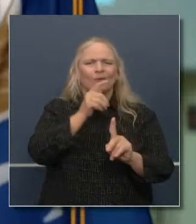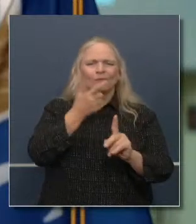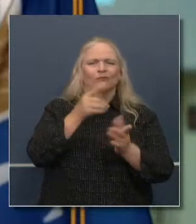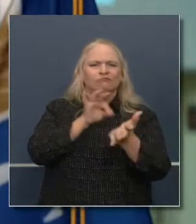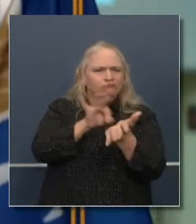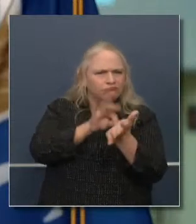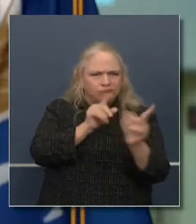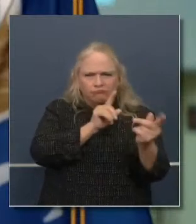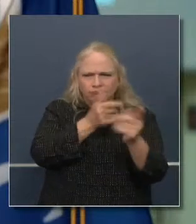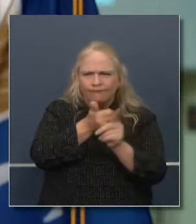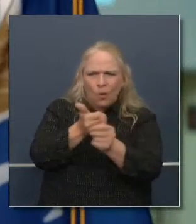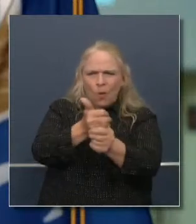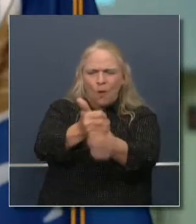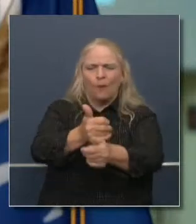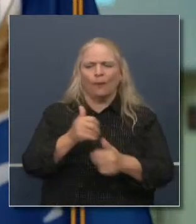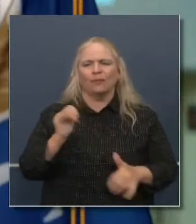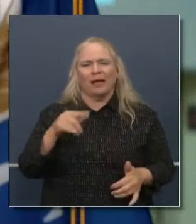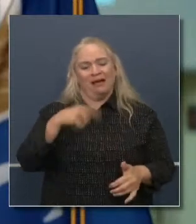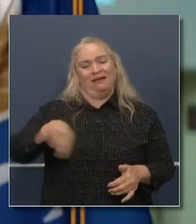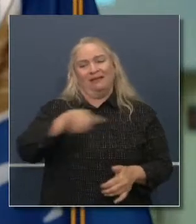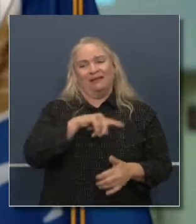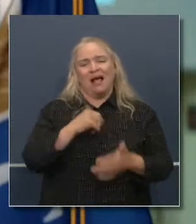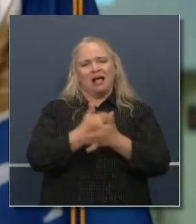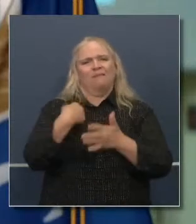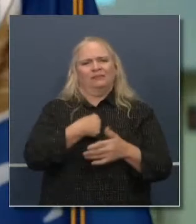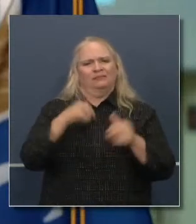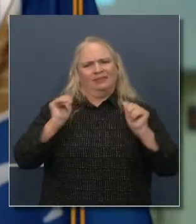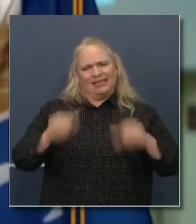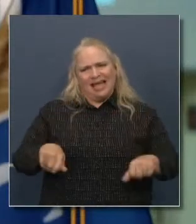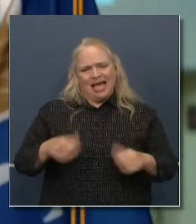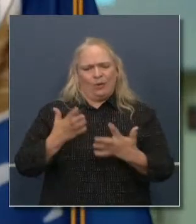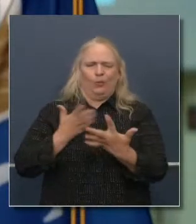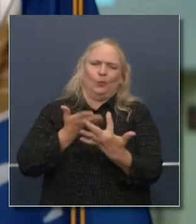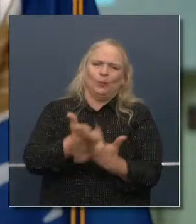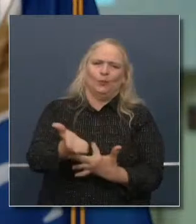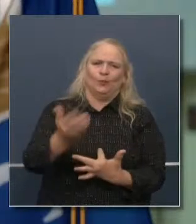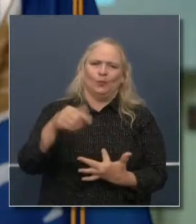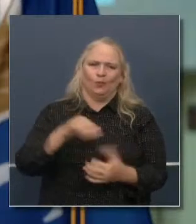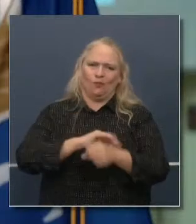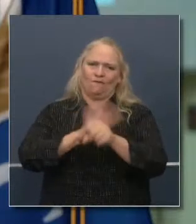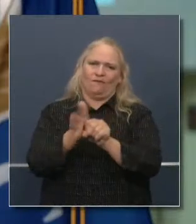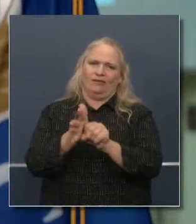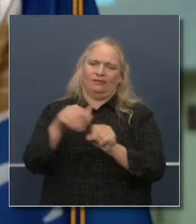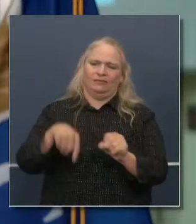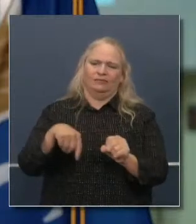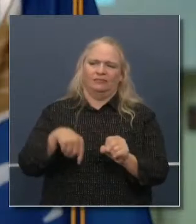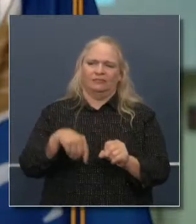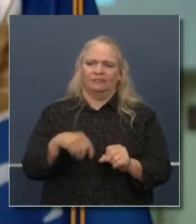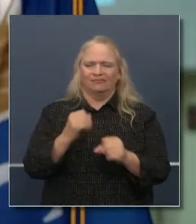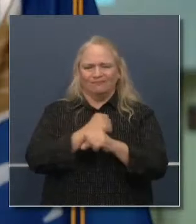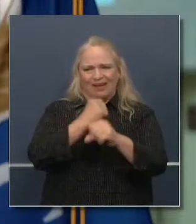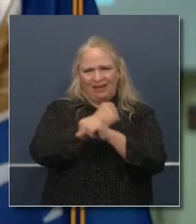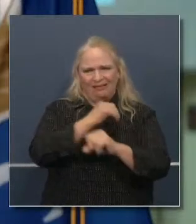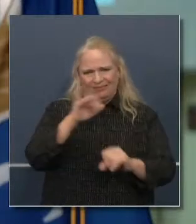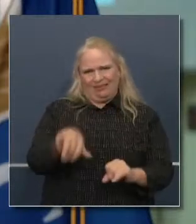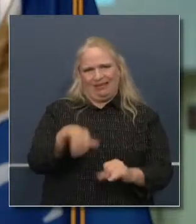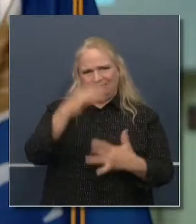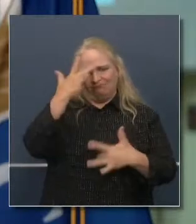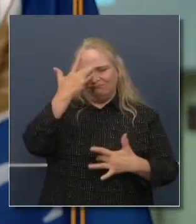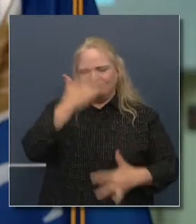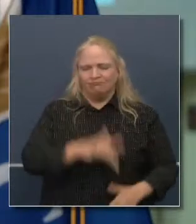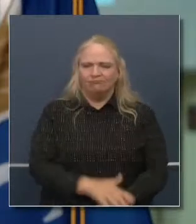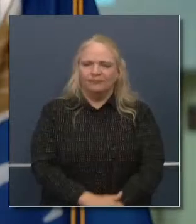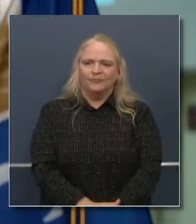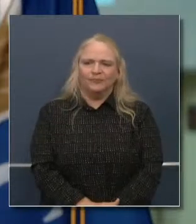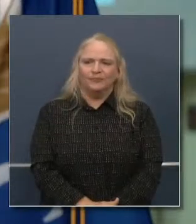navigate through this whitewater at the moment and through a little bit of the headwinds as it relates to a resurgence